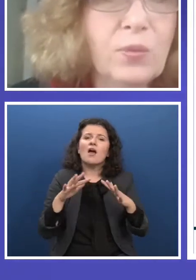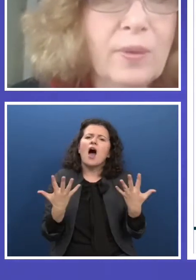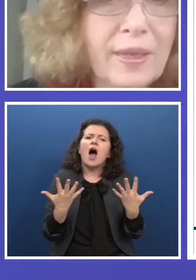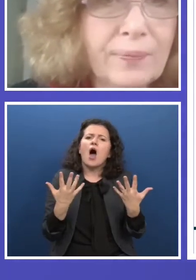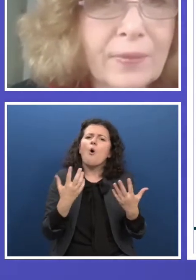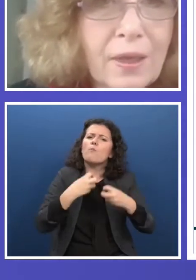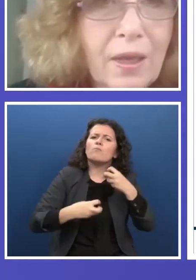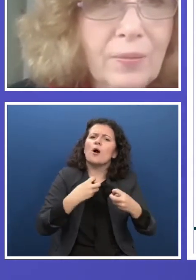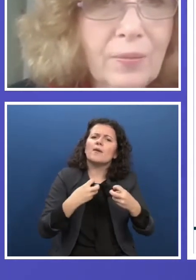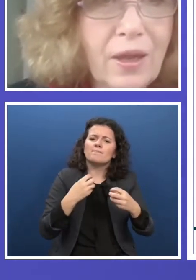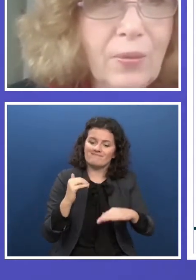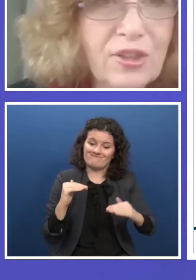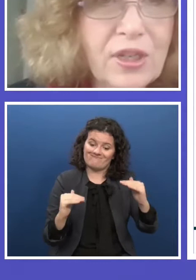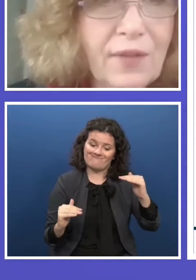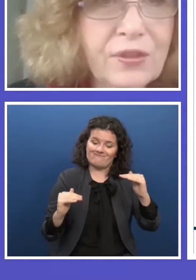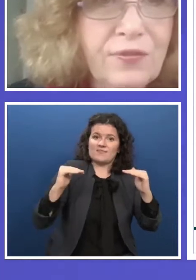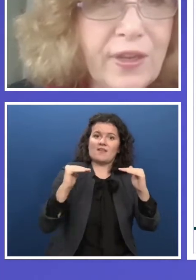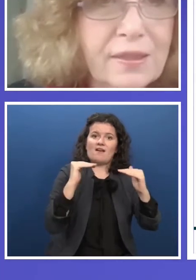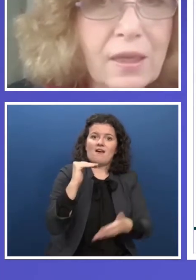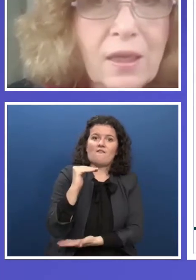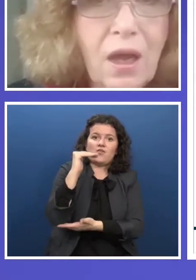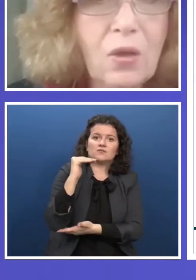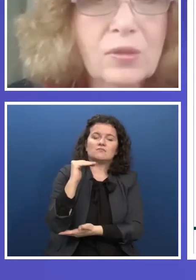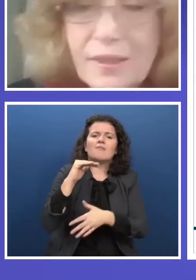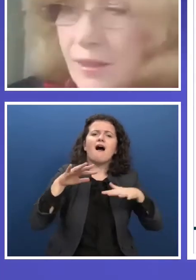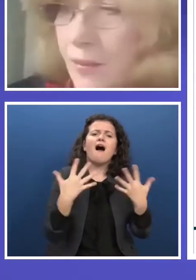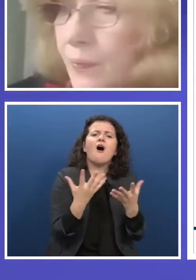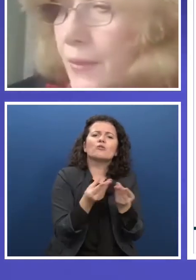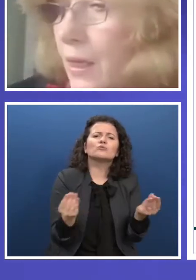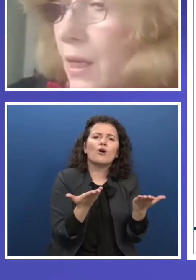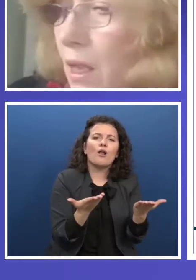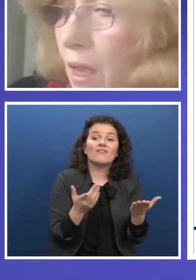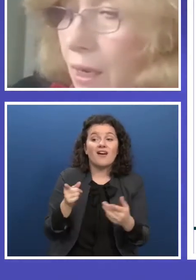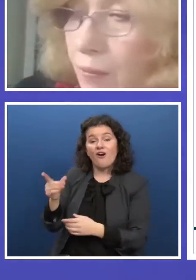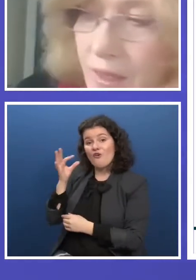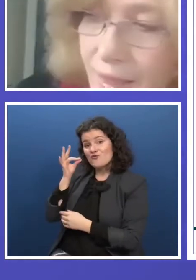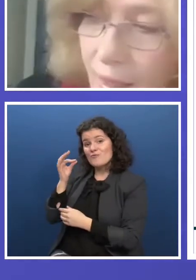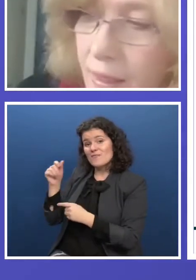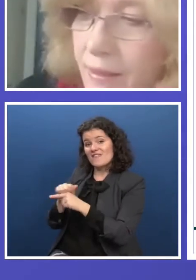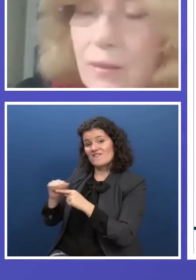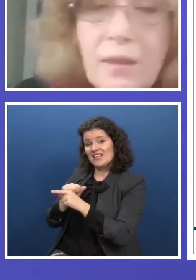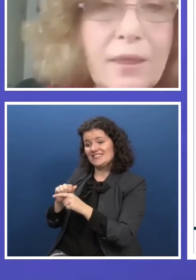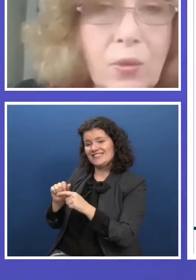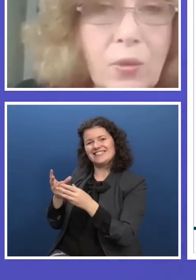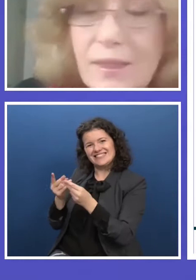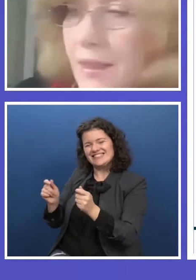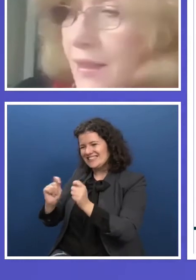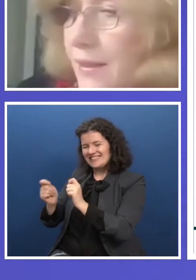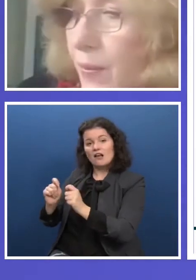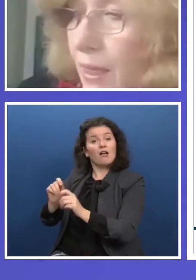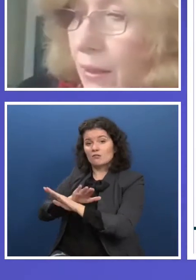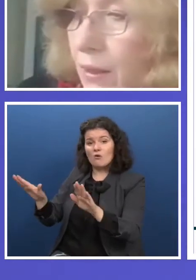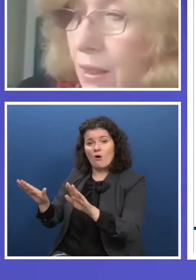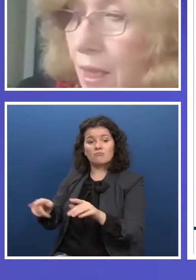to fix women. We actually have to fix a whole system. Secondly, that inequality